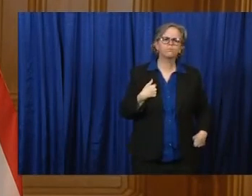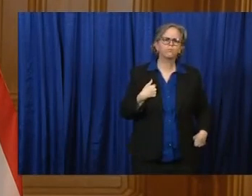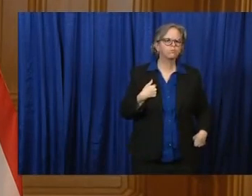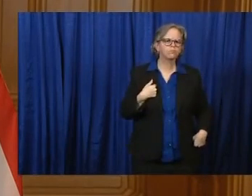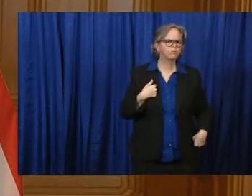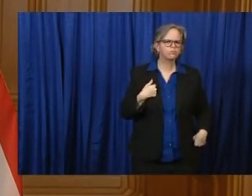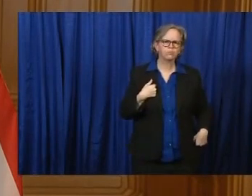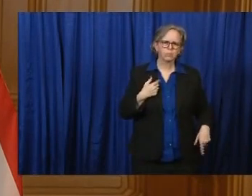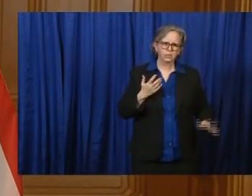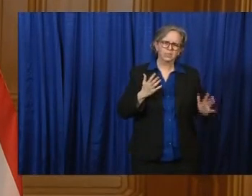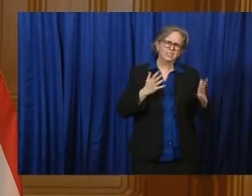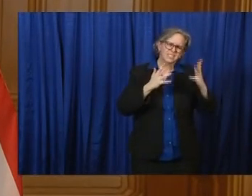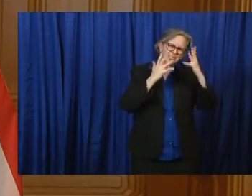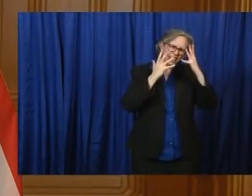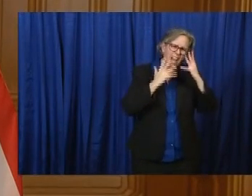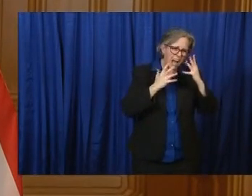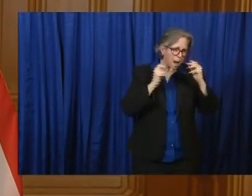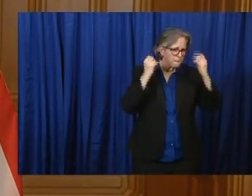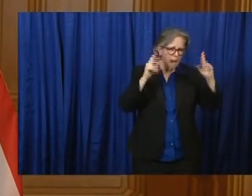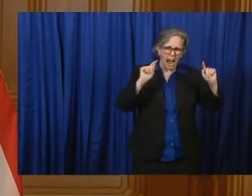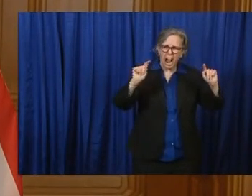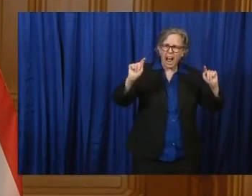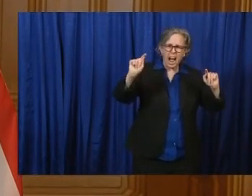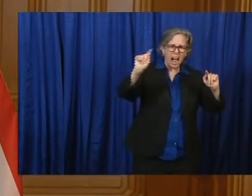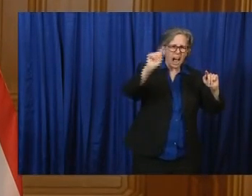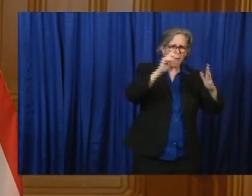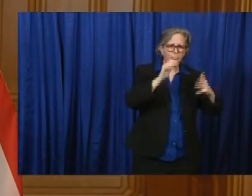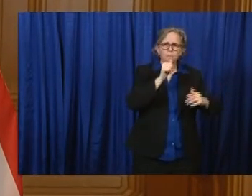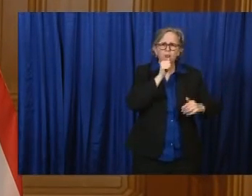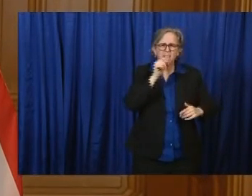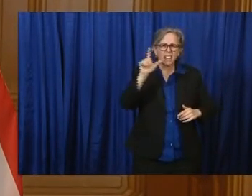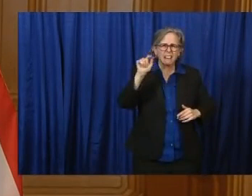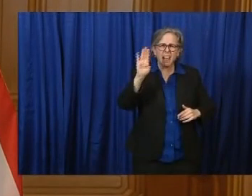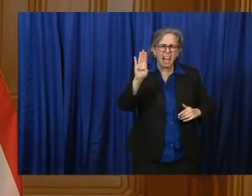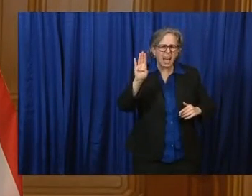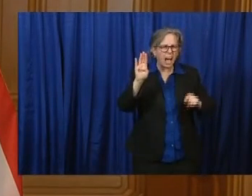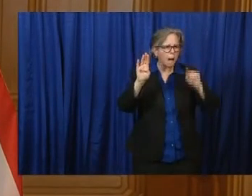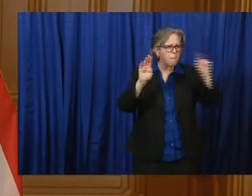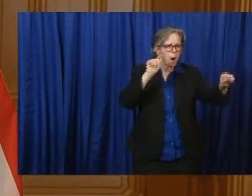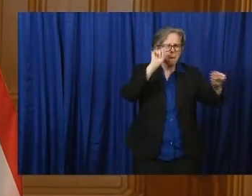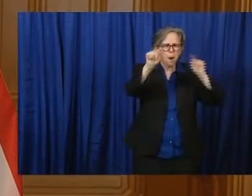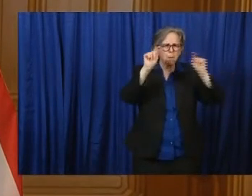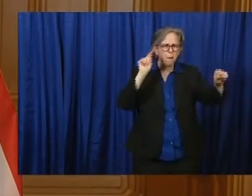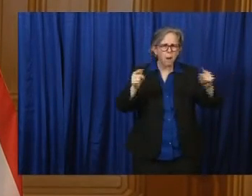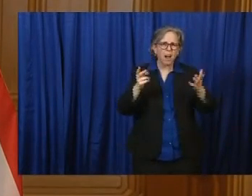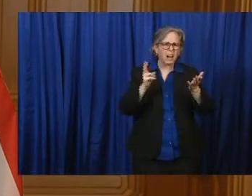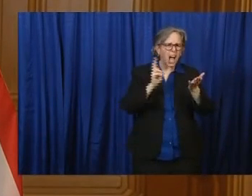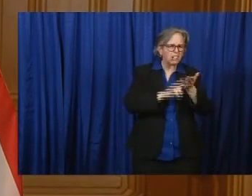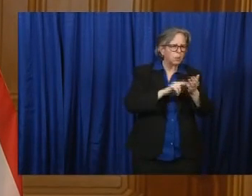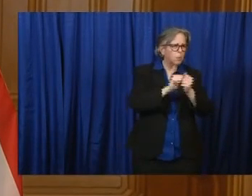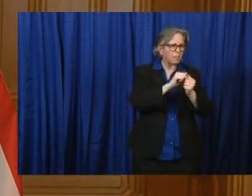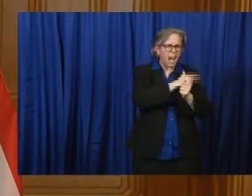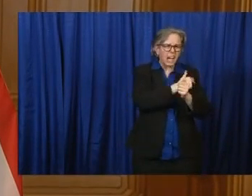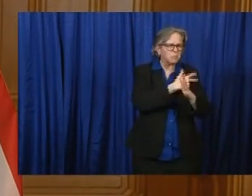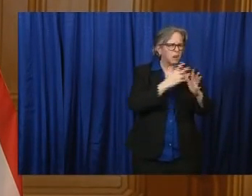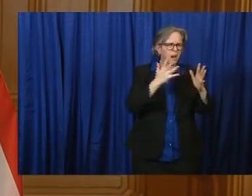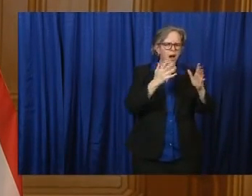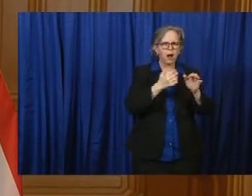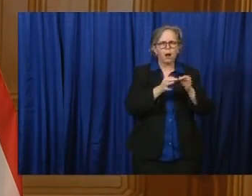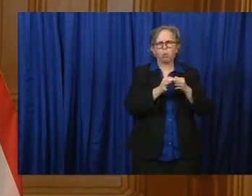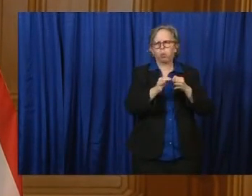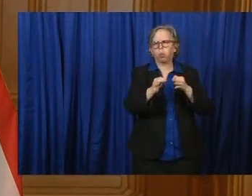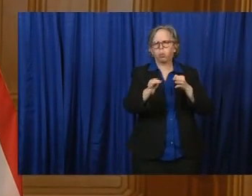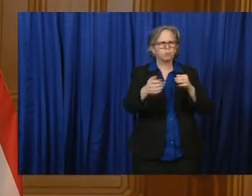seeing from the outside labs that some of you have contracts with. So again, the Ohio Department of Health will do this